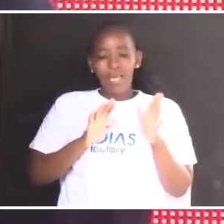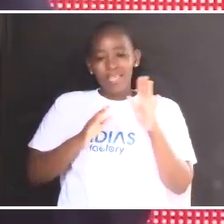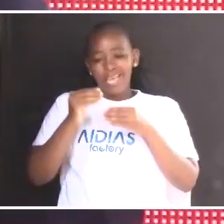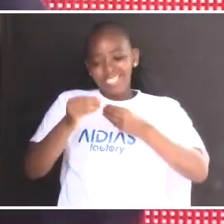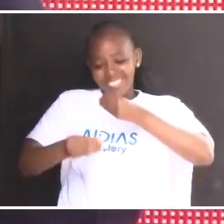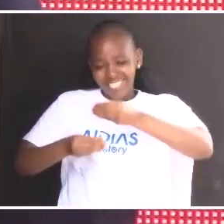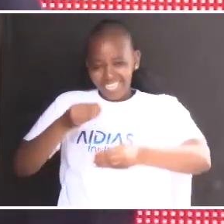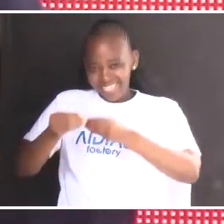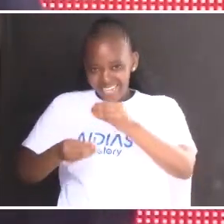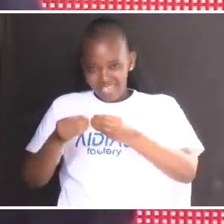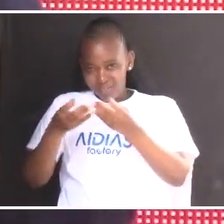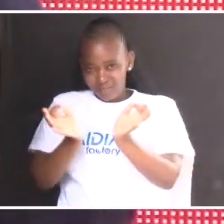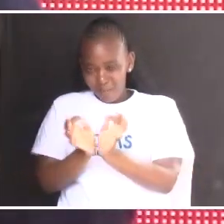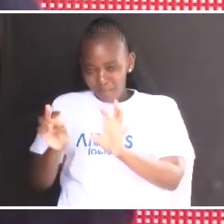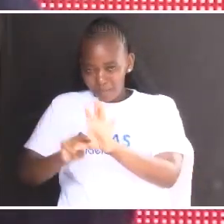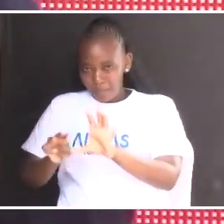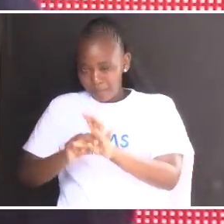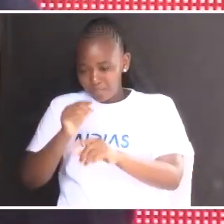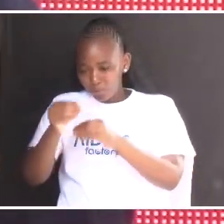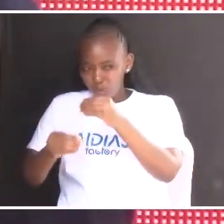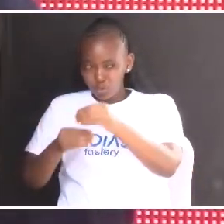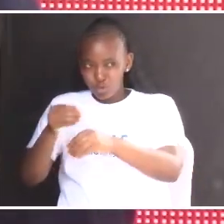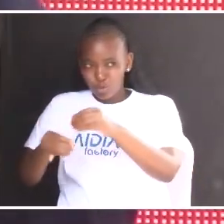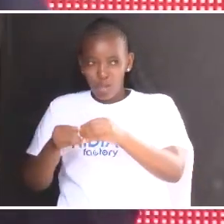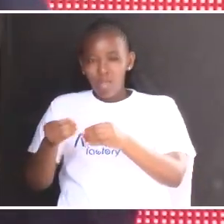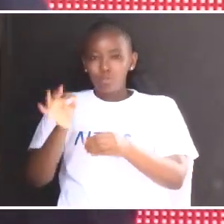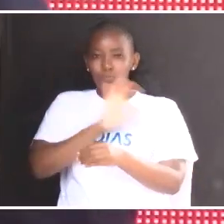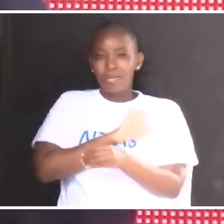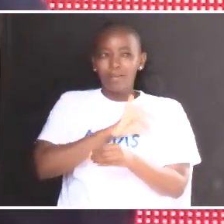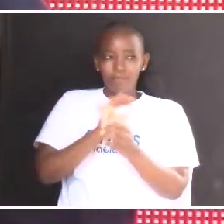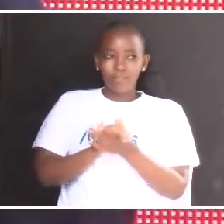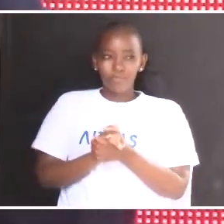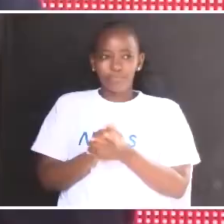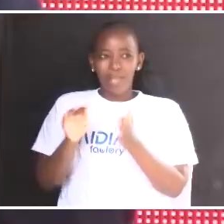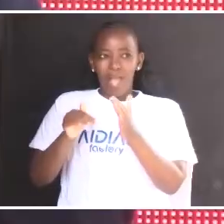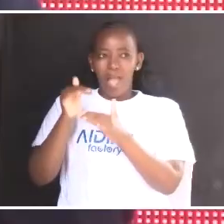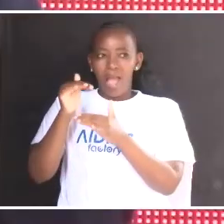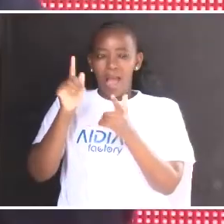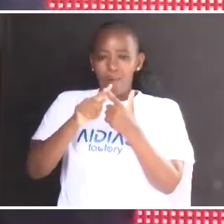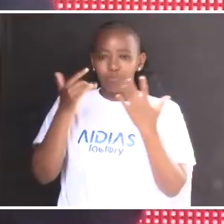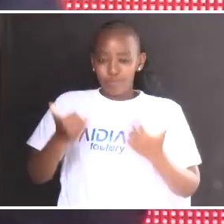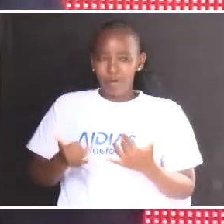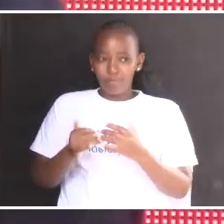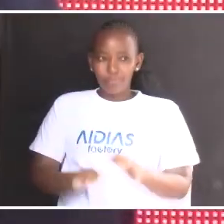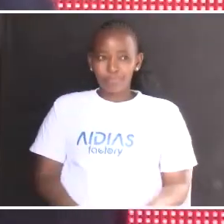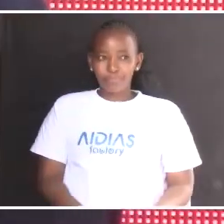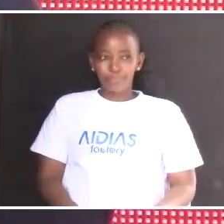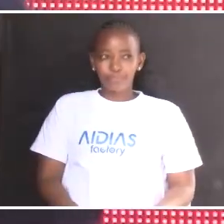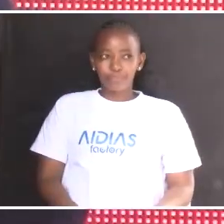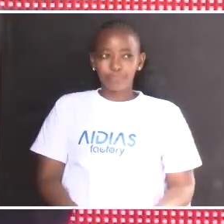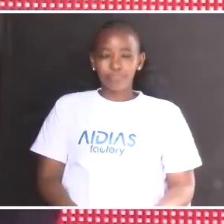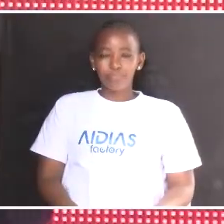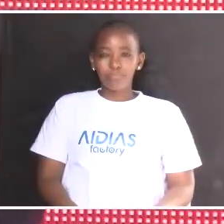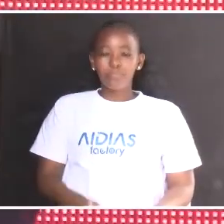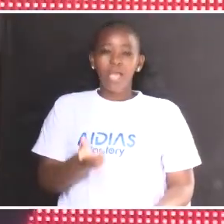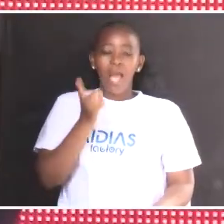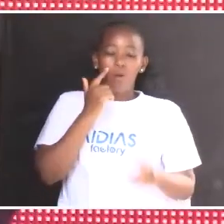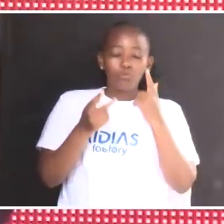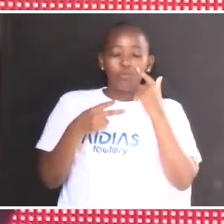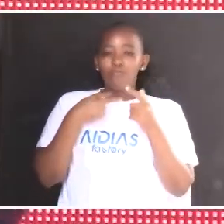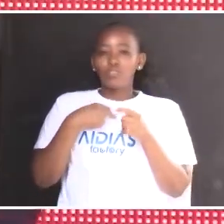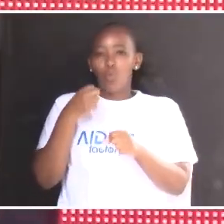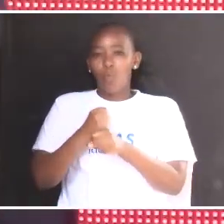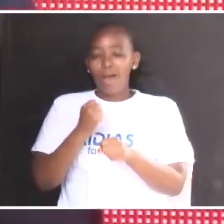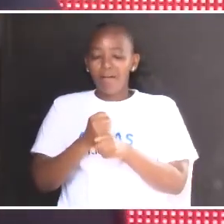descendants or their dependents are continuing to benefit even up to now. So audiovisual works, kama ni